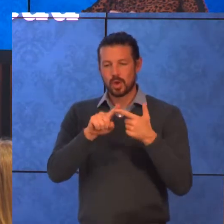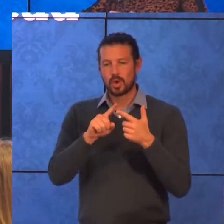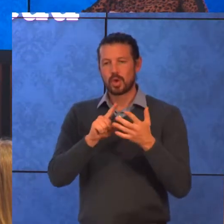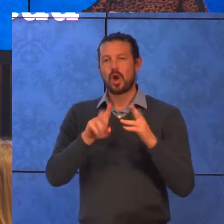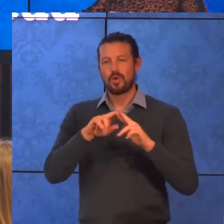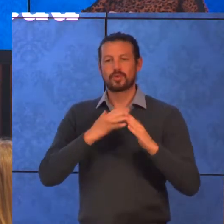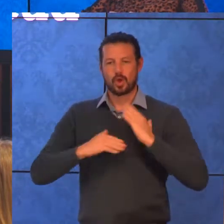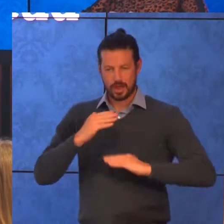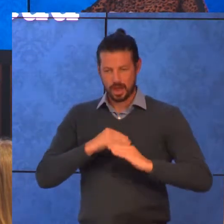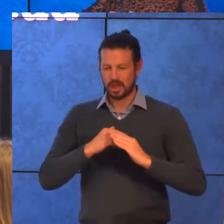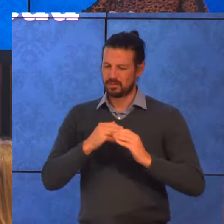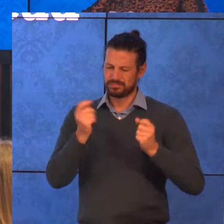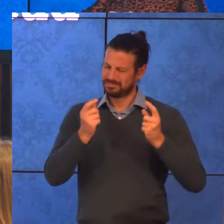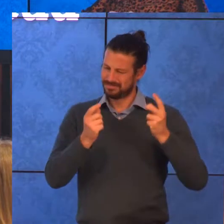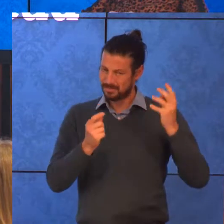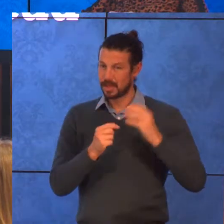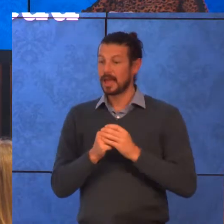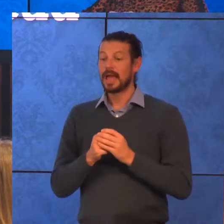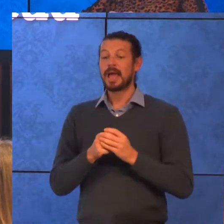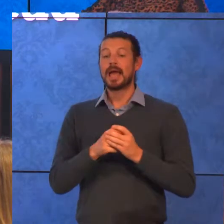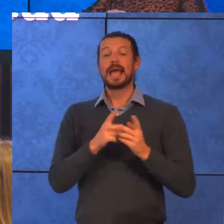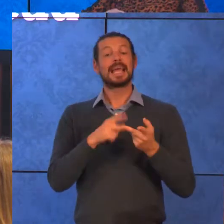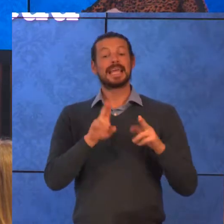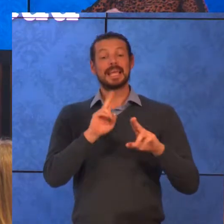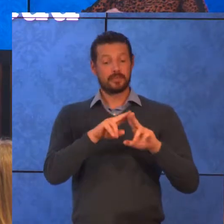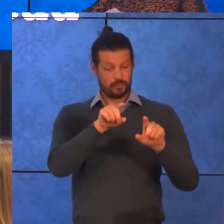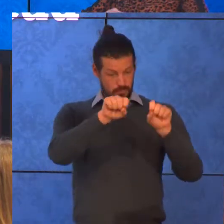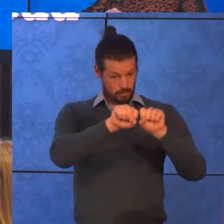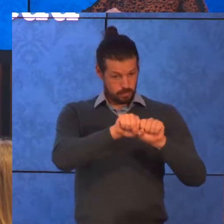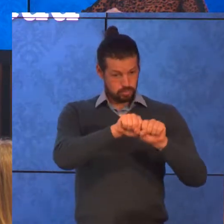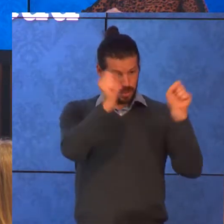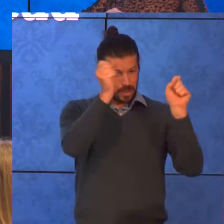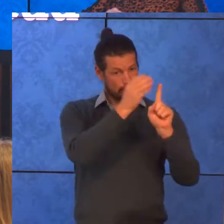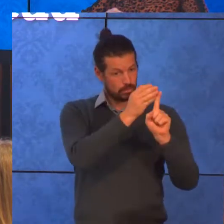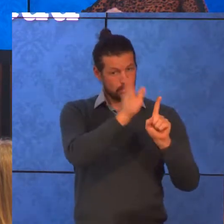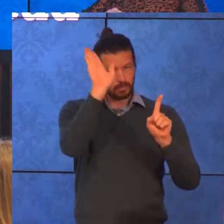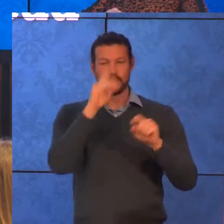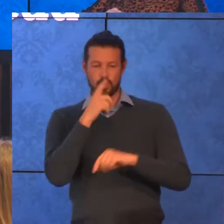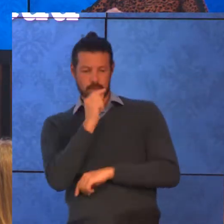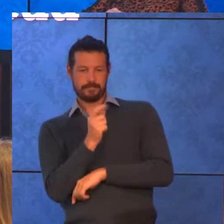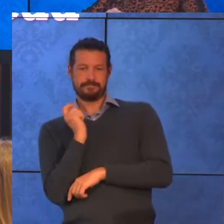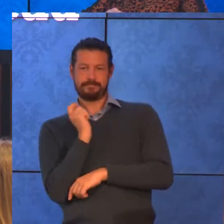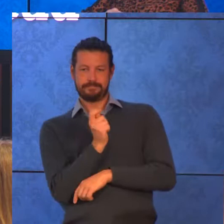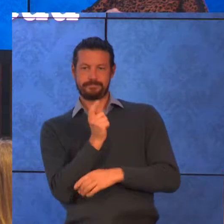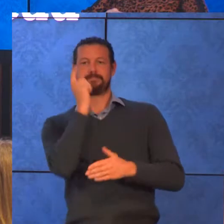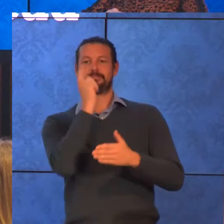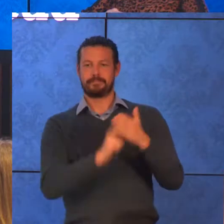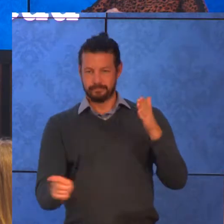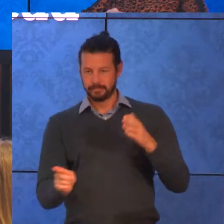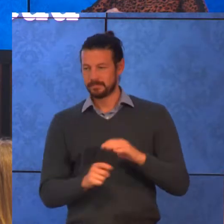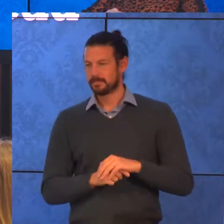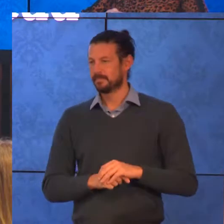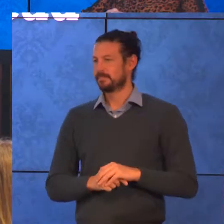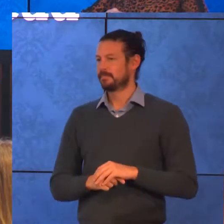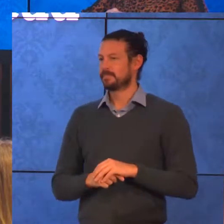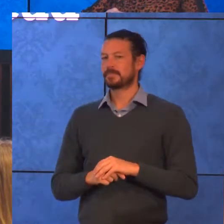things, and we can take action if you breach the conditions of your registration, or a provider does.